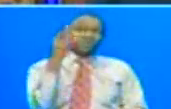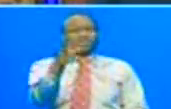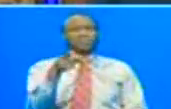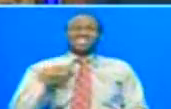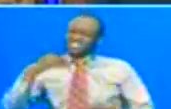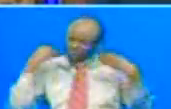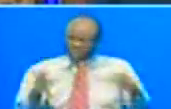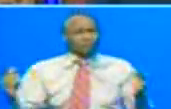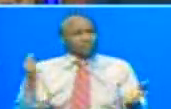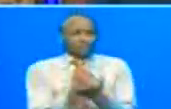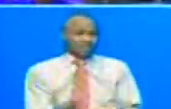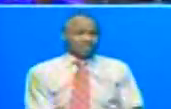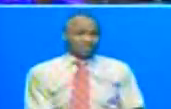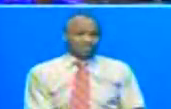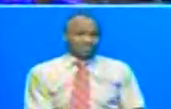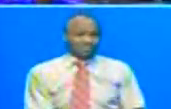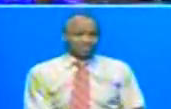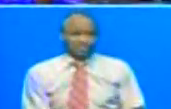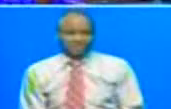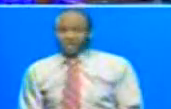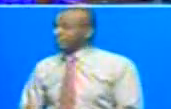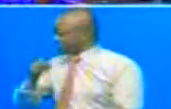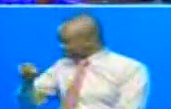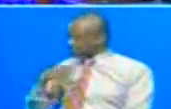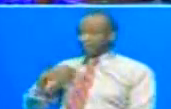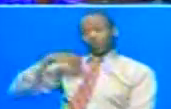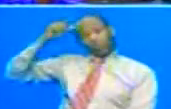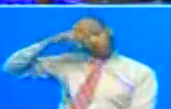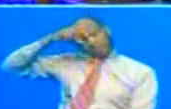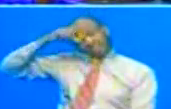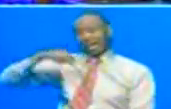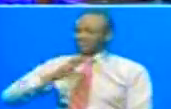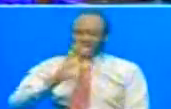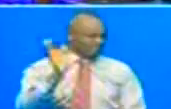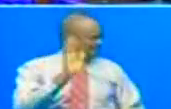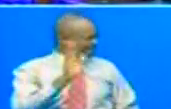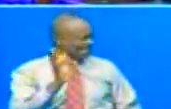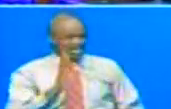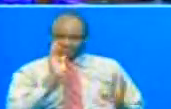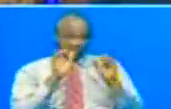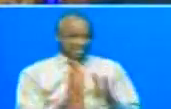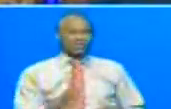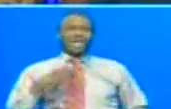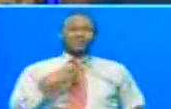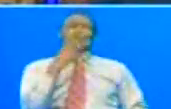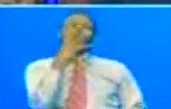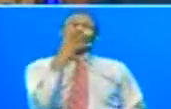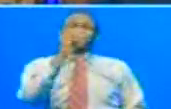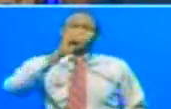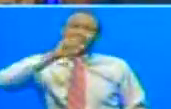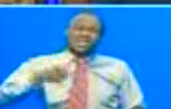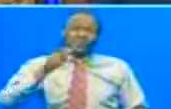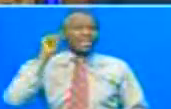of appointment. But they're qualified people. I mean, they're smart people. No, it doesn't matter. You see, there are 40 million